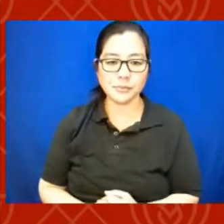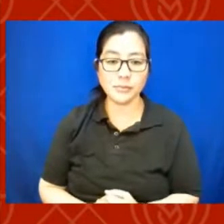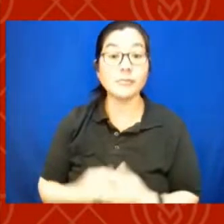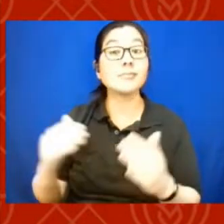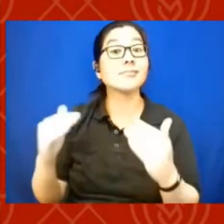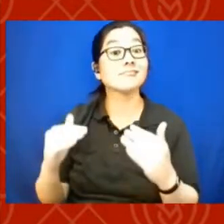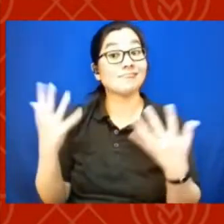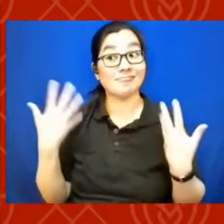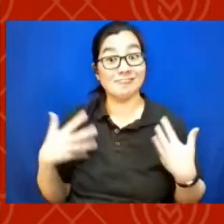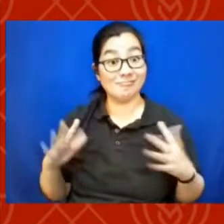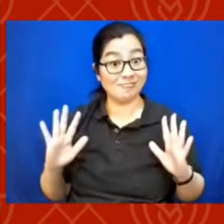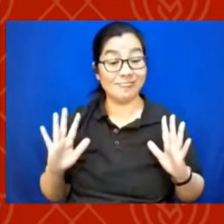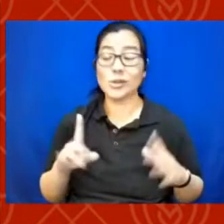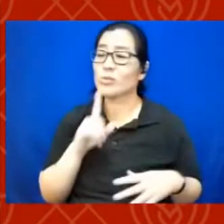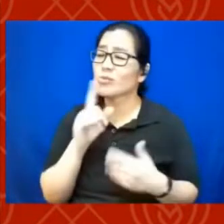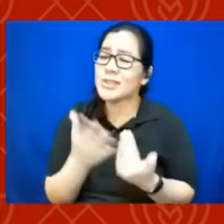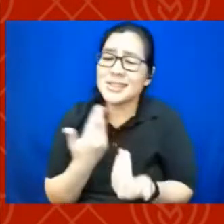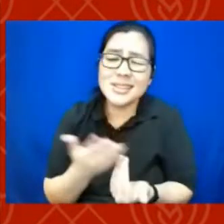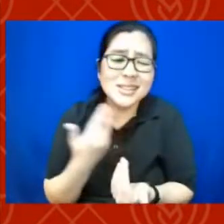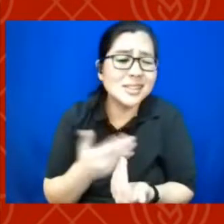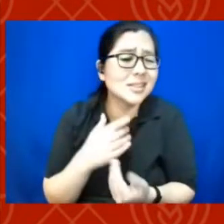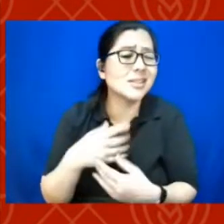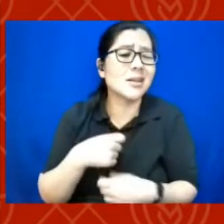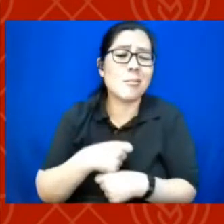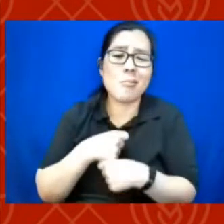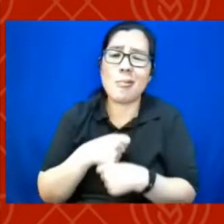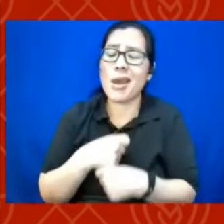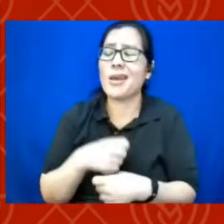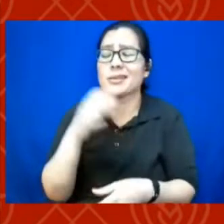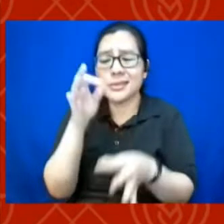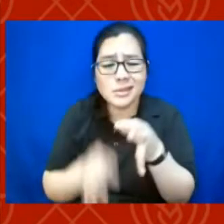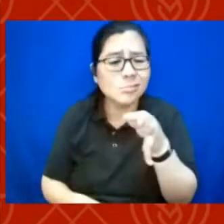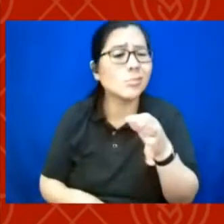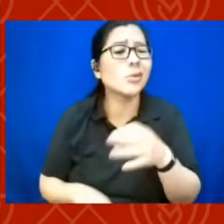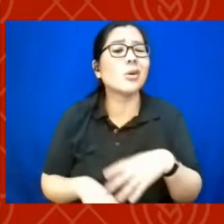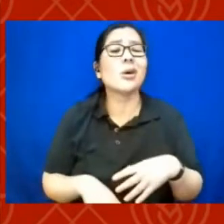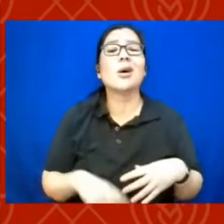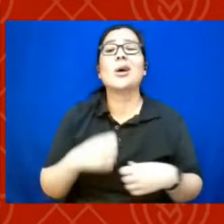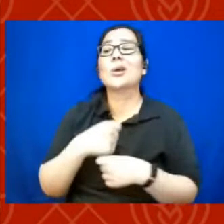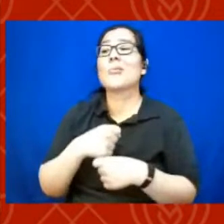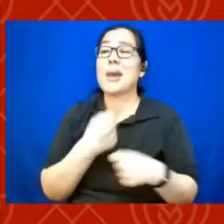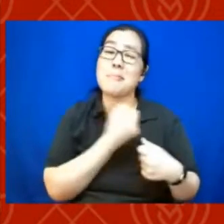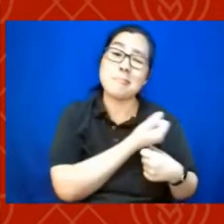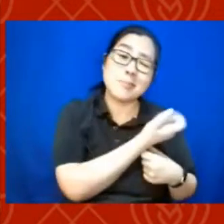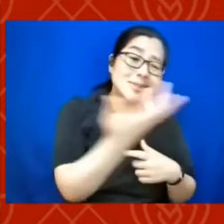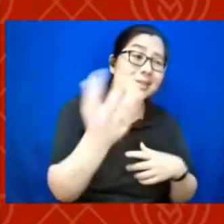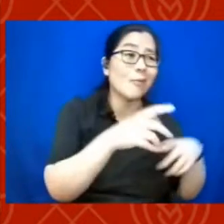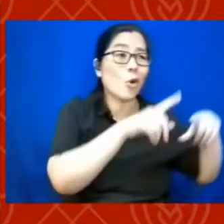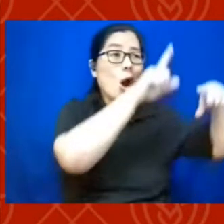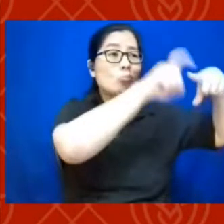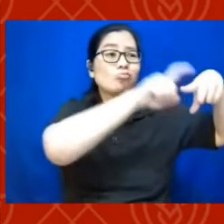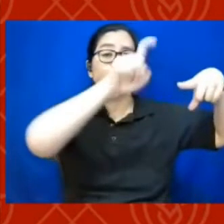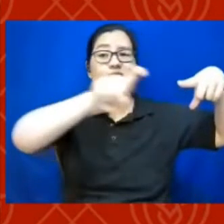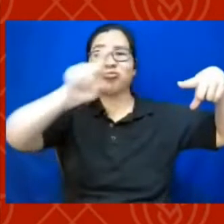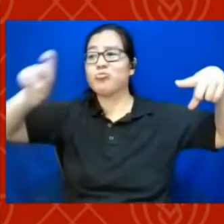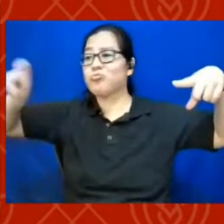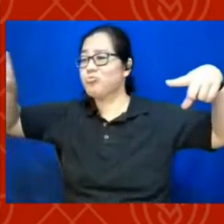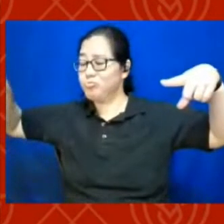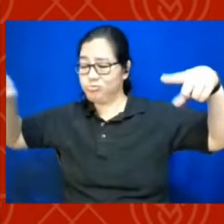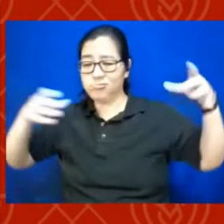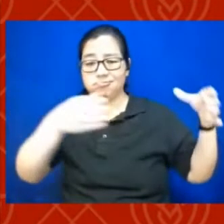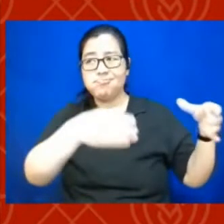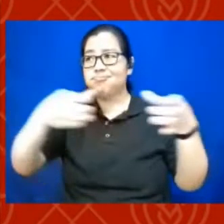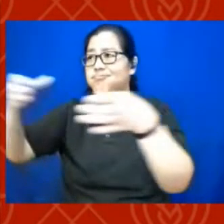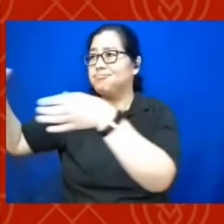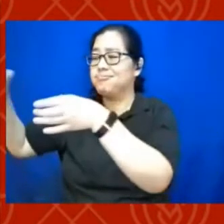you're finished. It's a super easy and simple craft. You can make multiple of them and hang them on a string to make the room